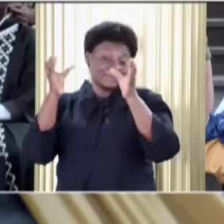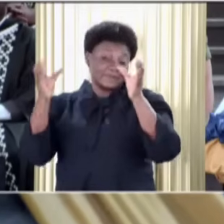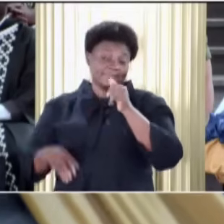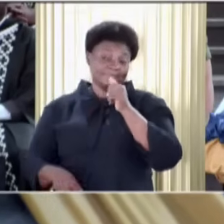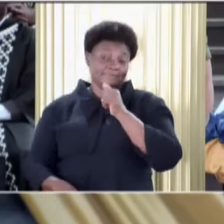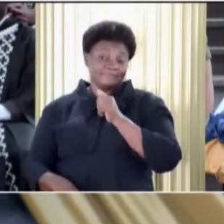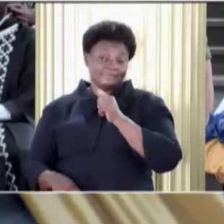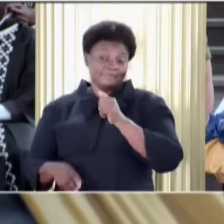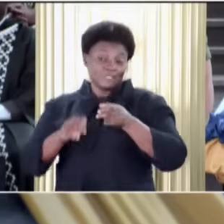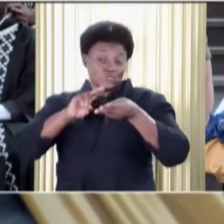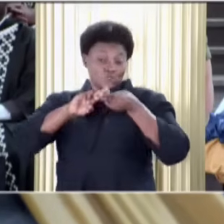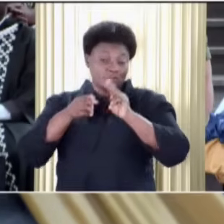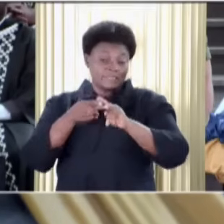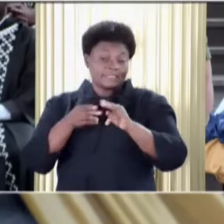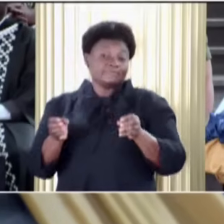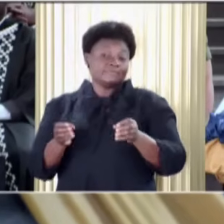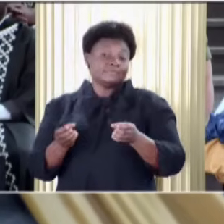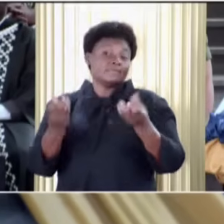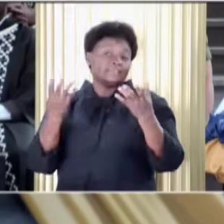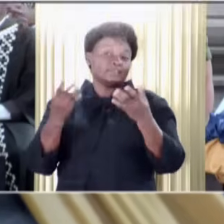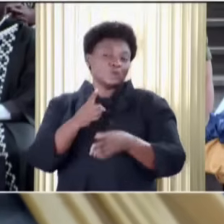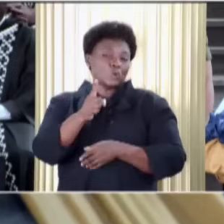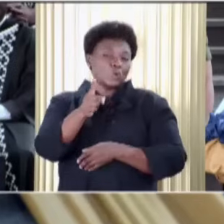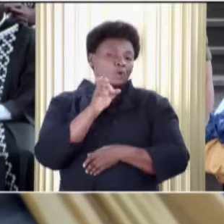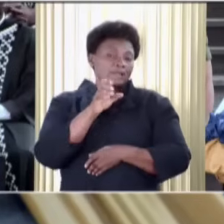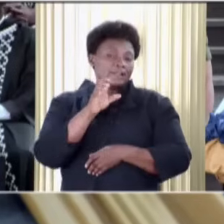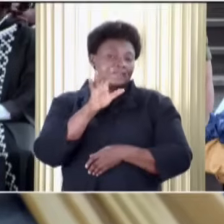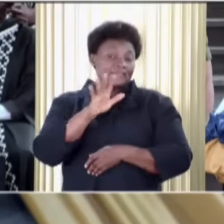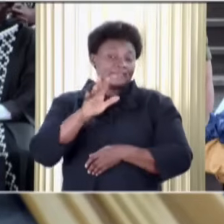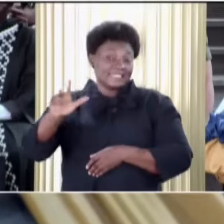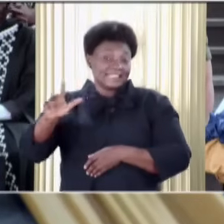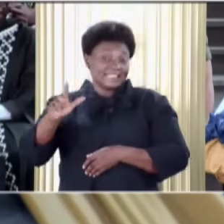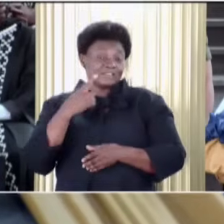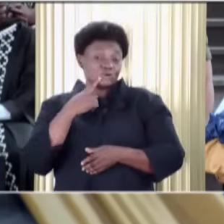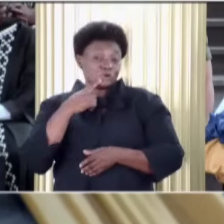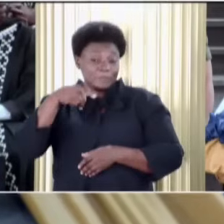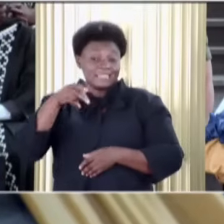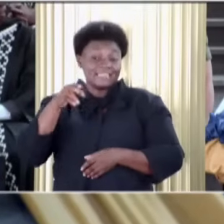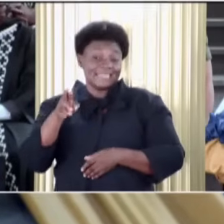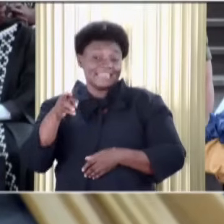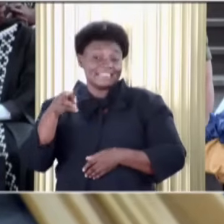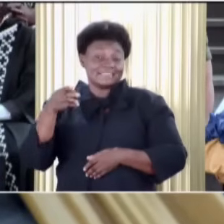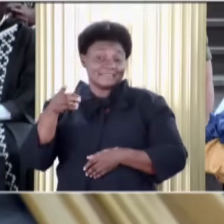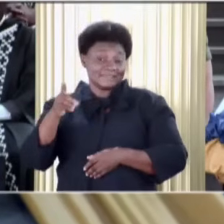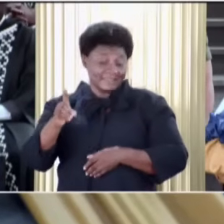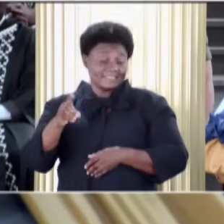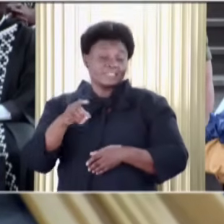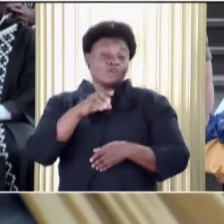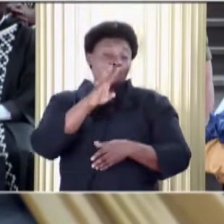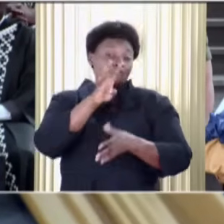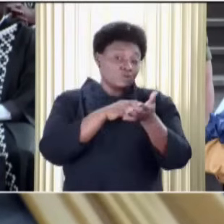This number is made up of 153 PhDs,